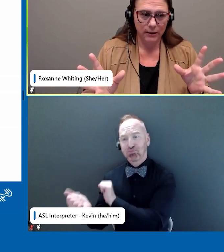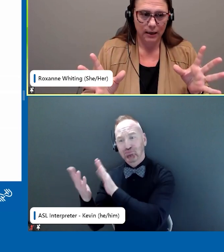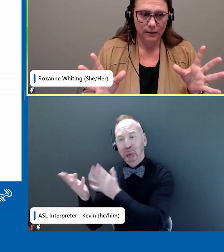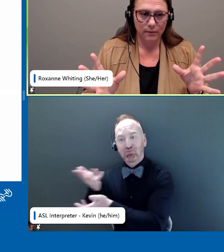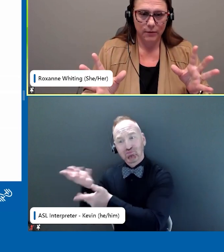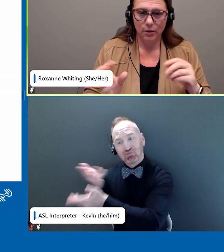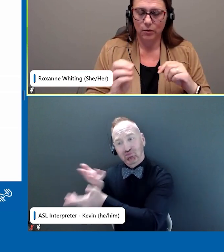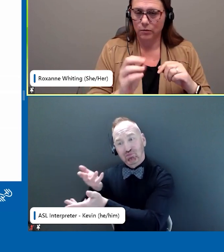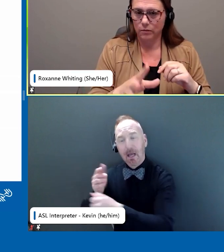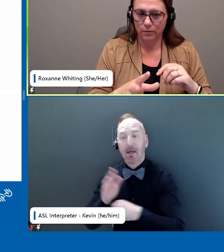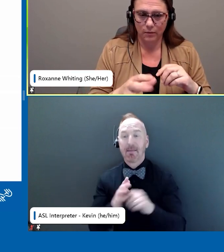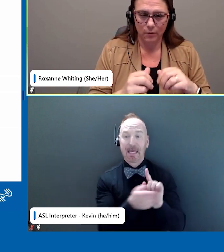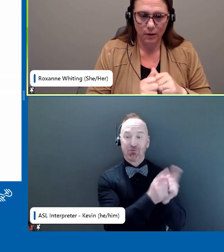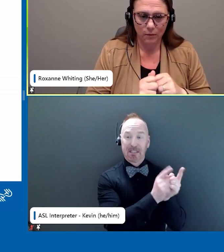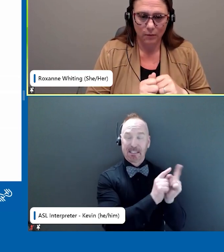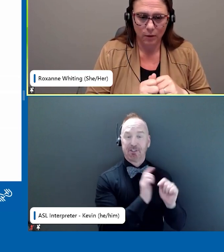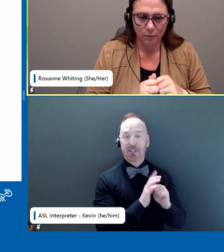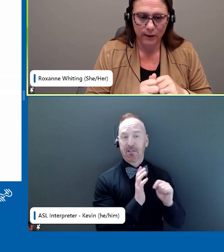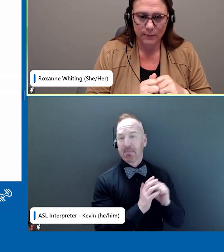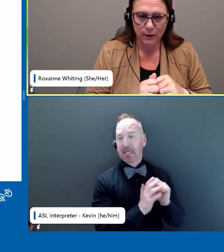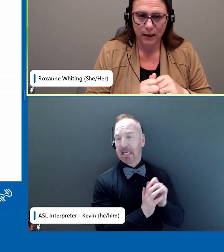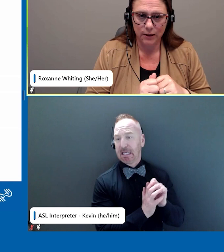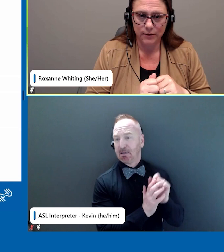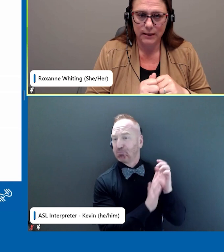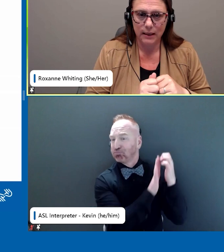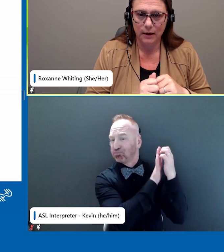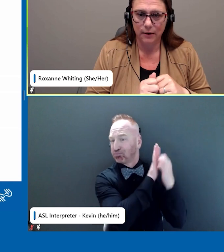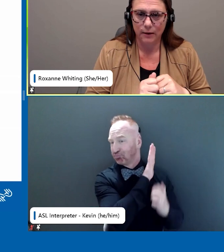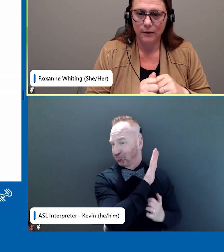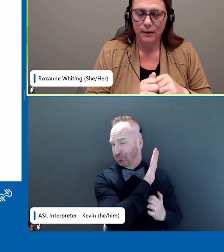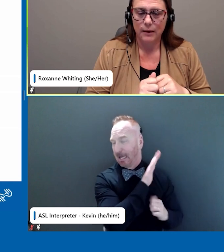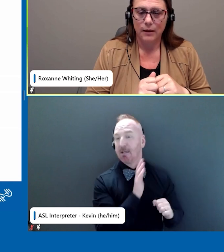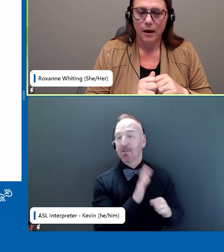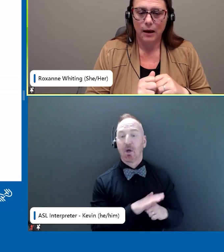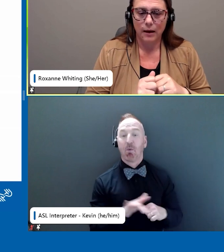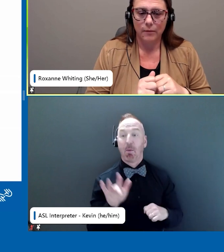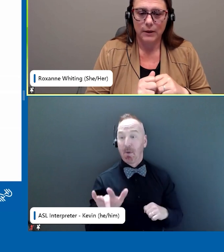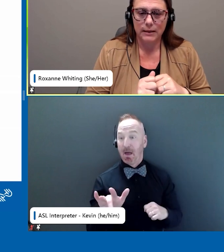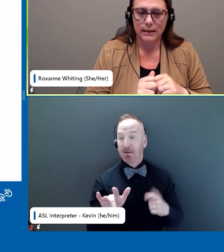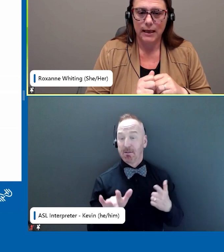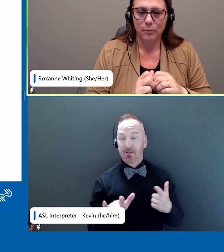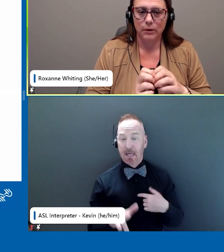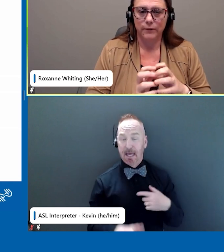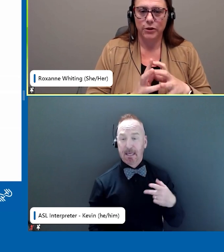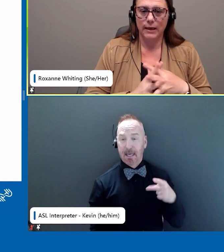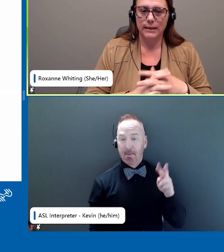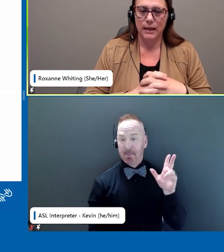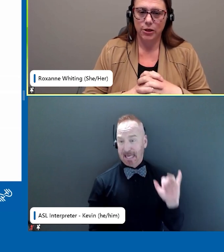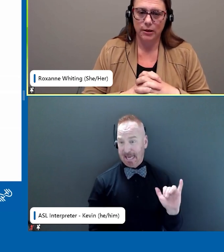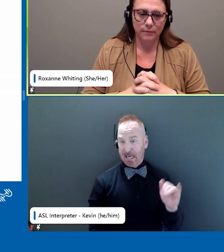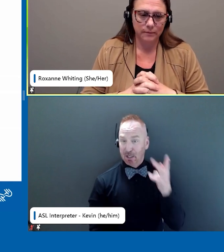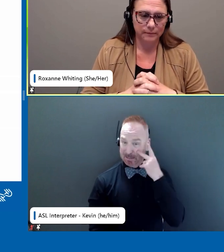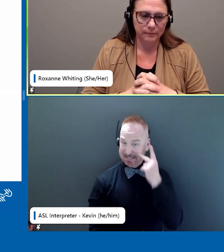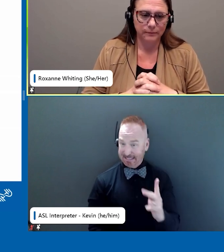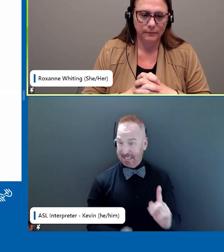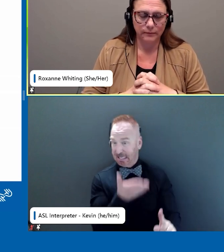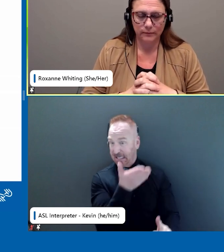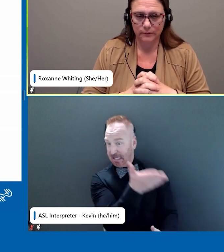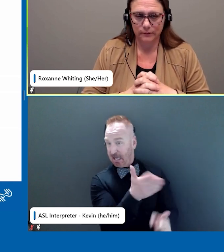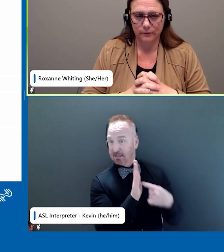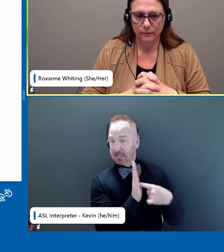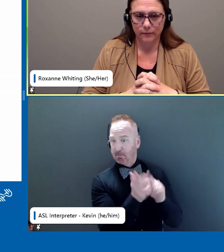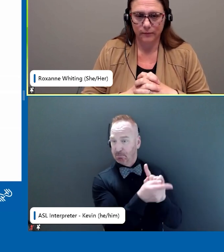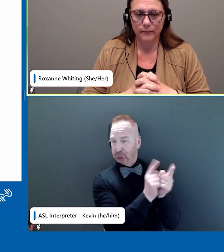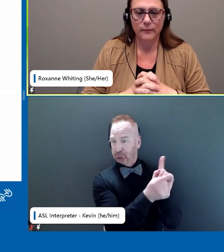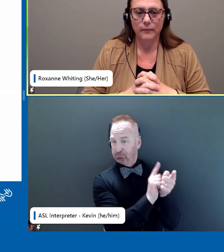finished content. So we'll press play, and you'll see here this example of a translation.